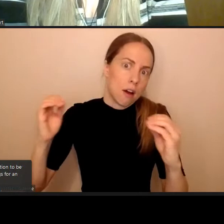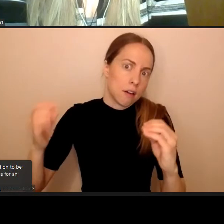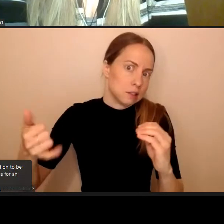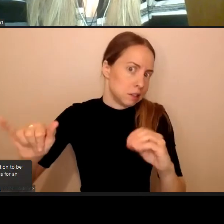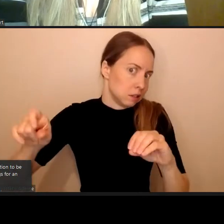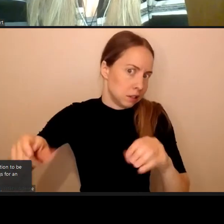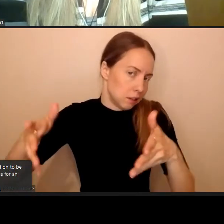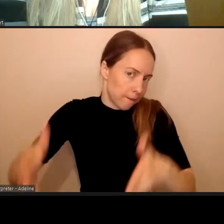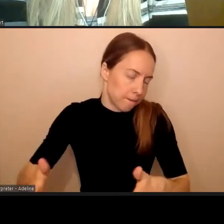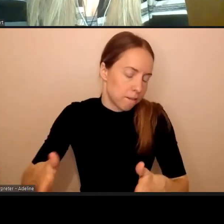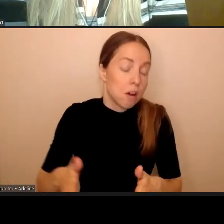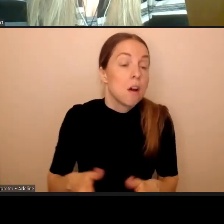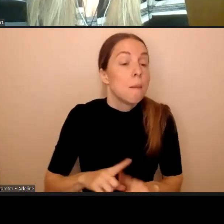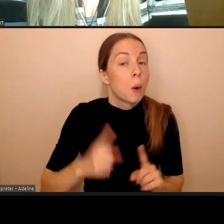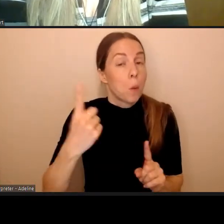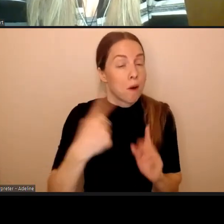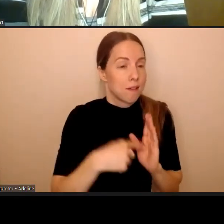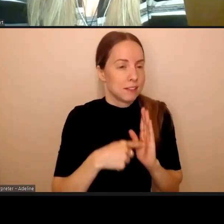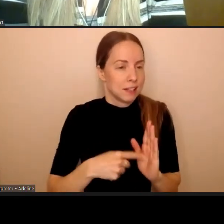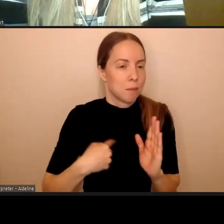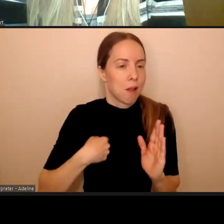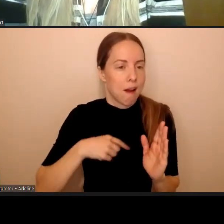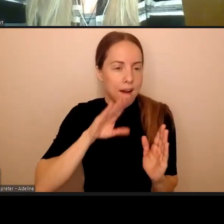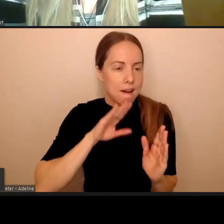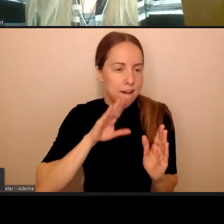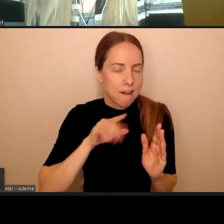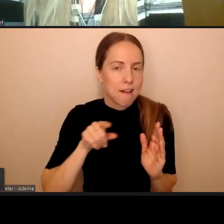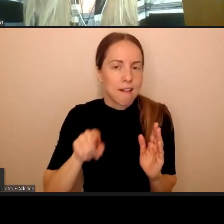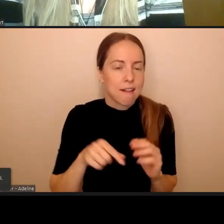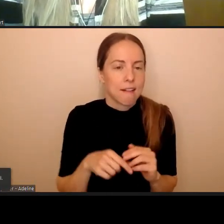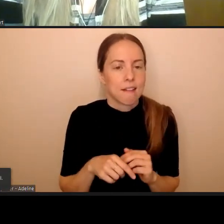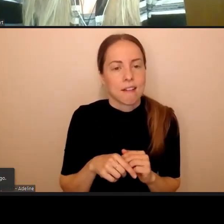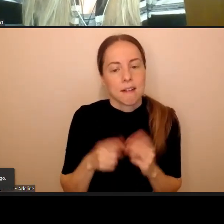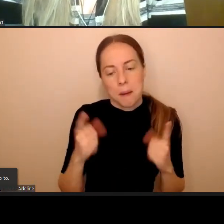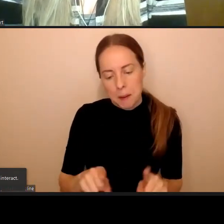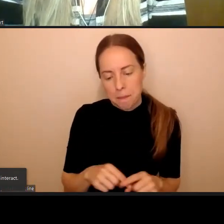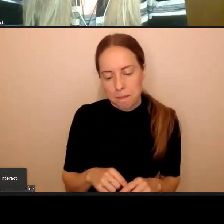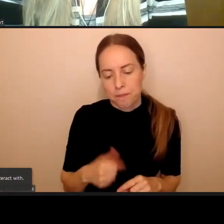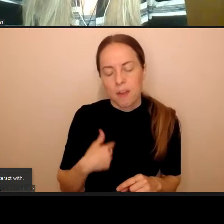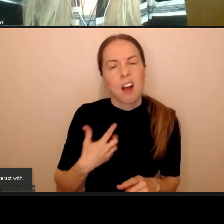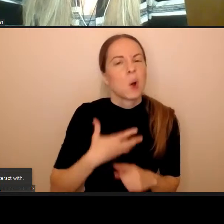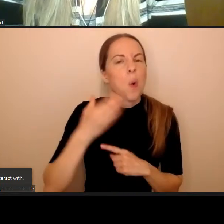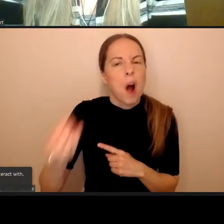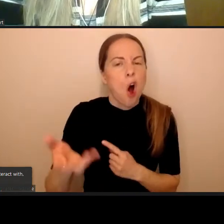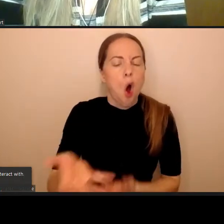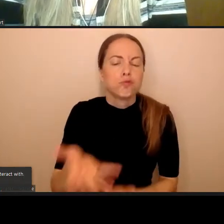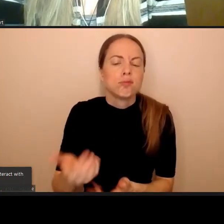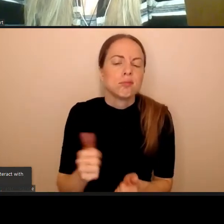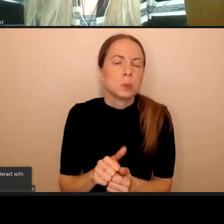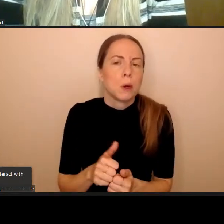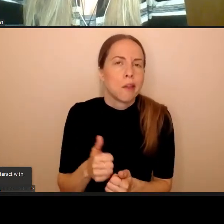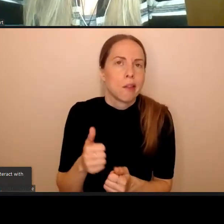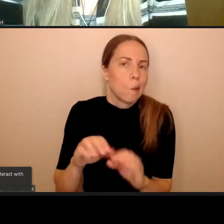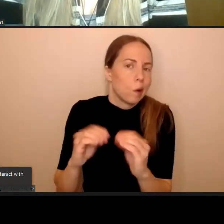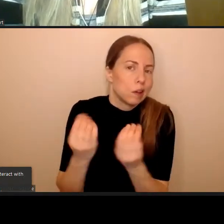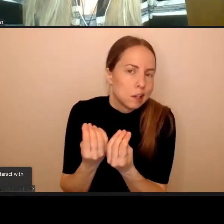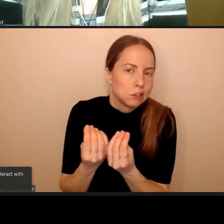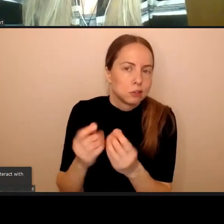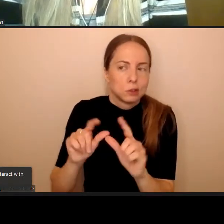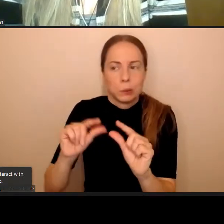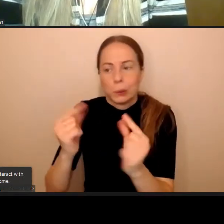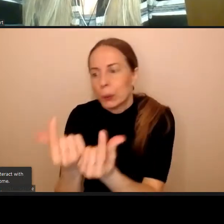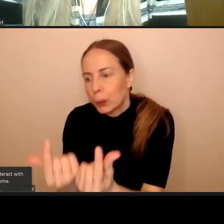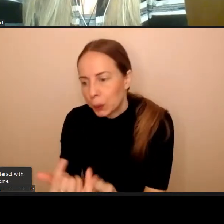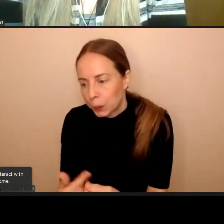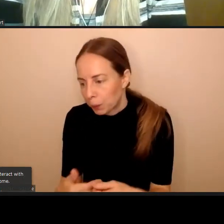that I've run into is when I go out and I go to interact with some organization group or